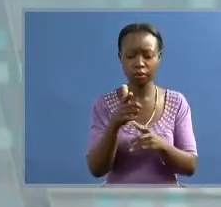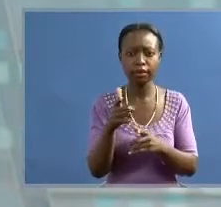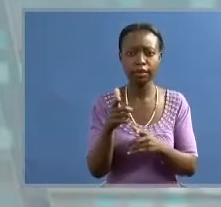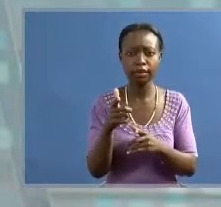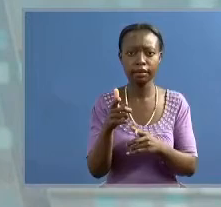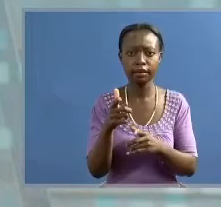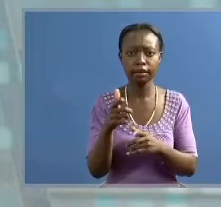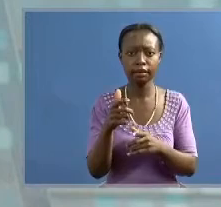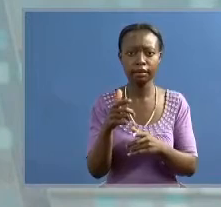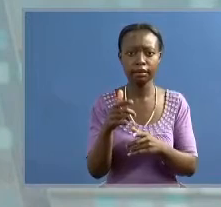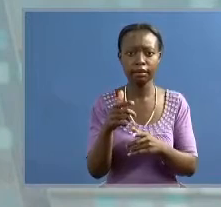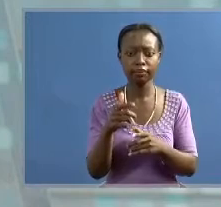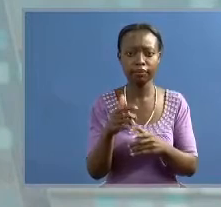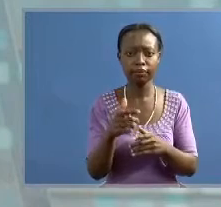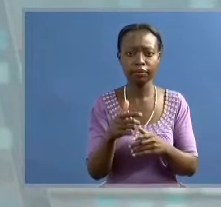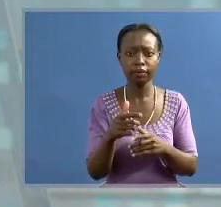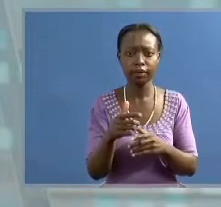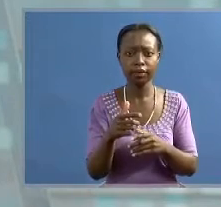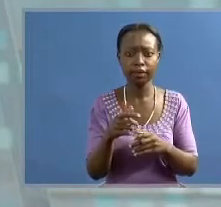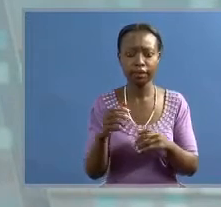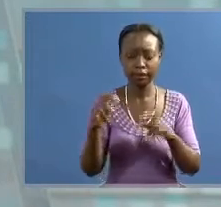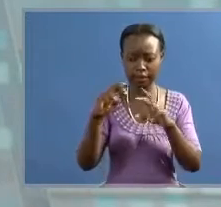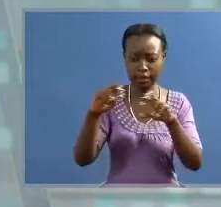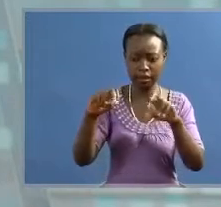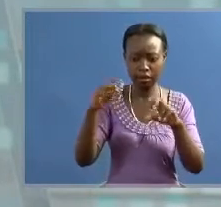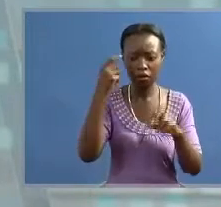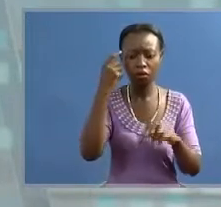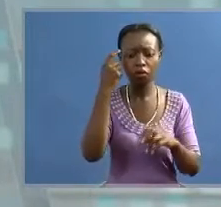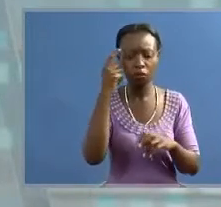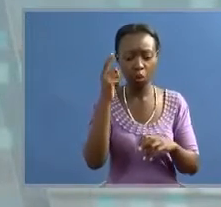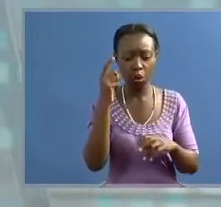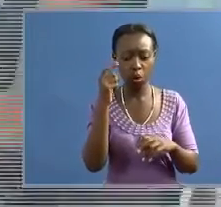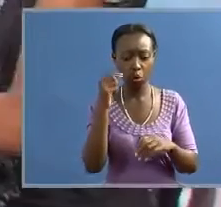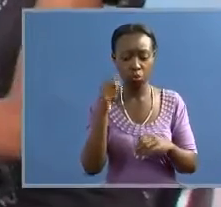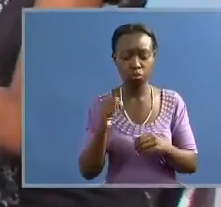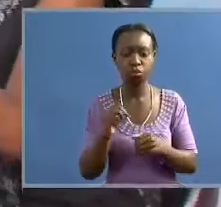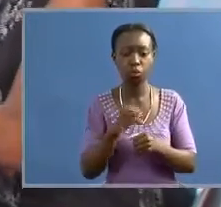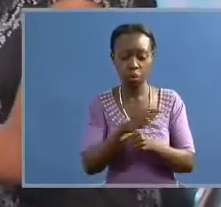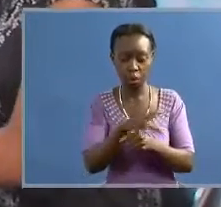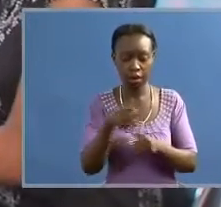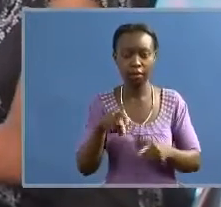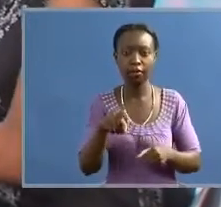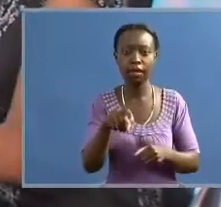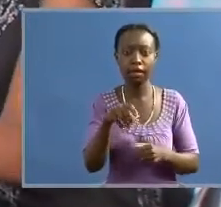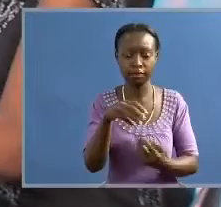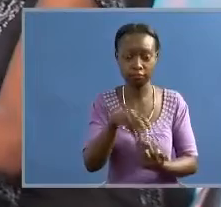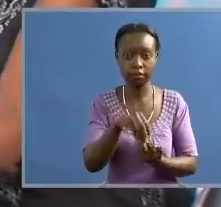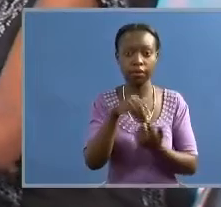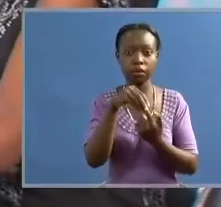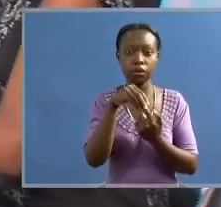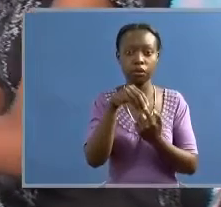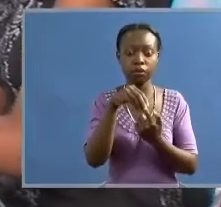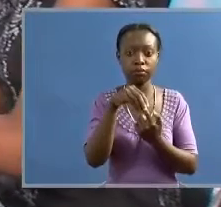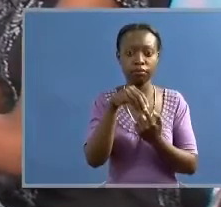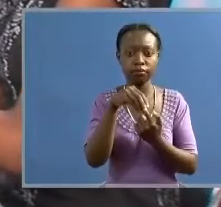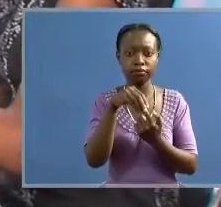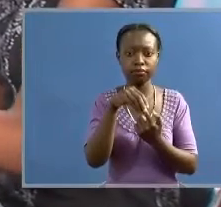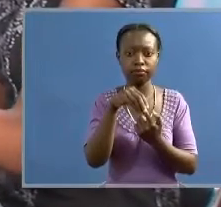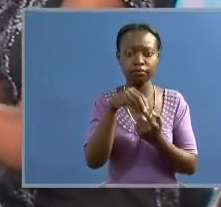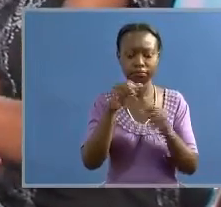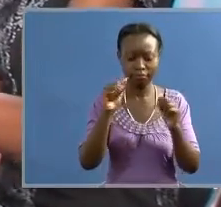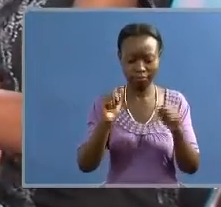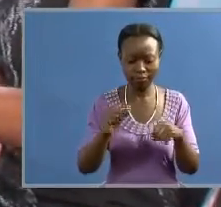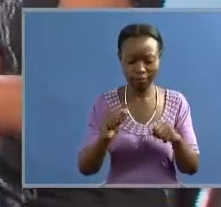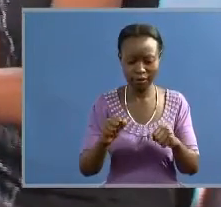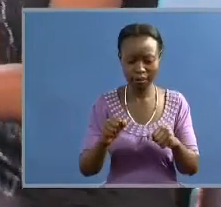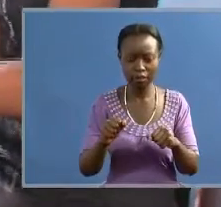or testing for coronavirus is very specific. You don't really have to present symptoms of probably fever and difficulty in